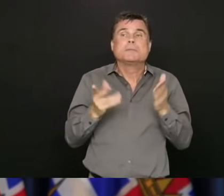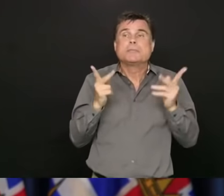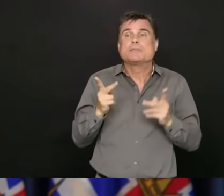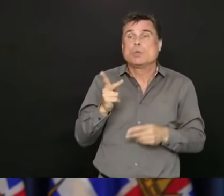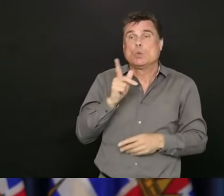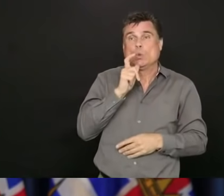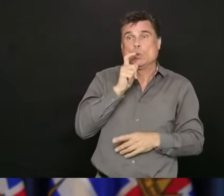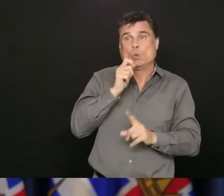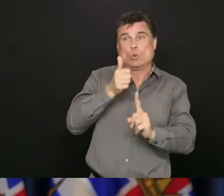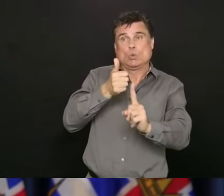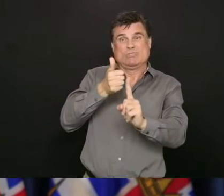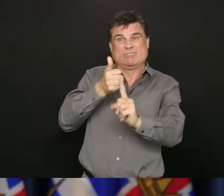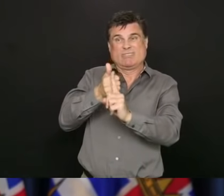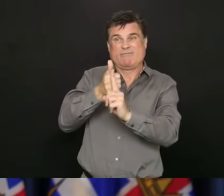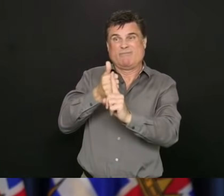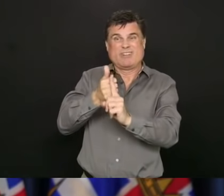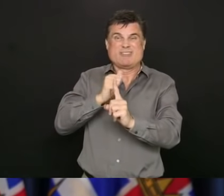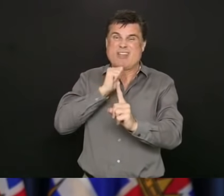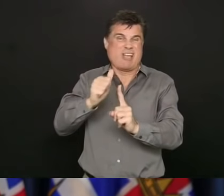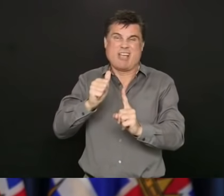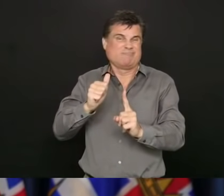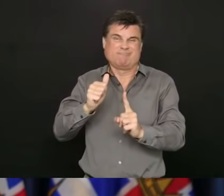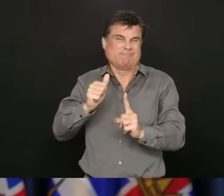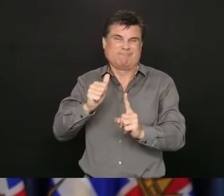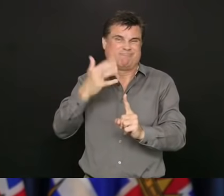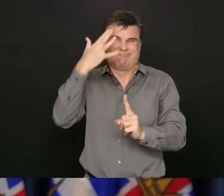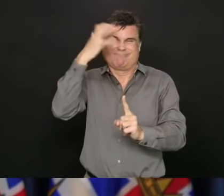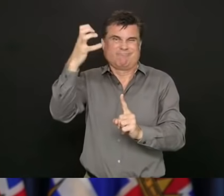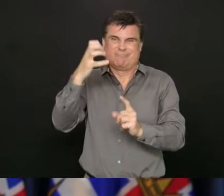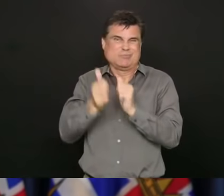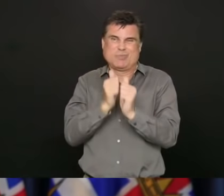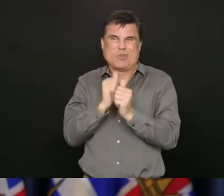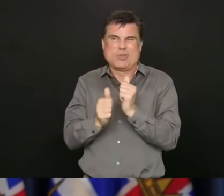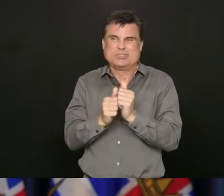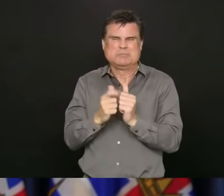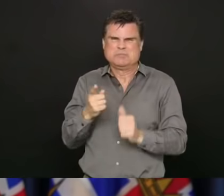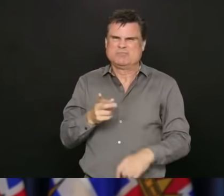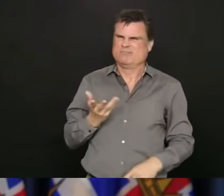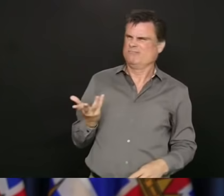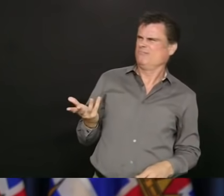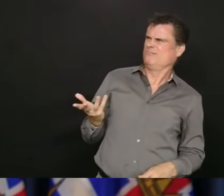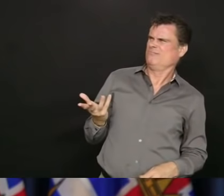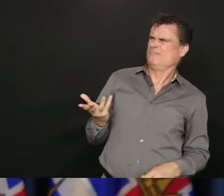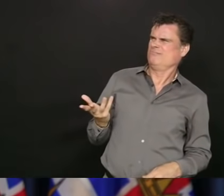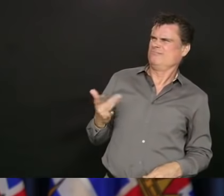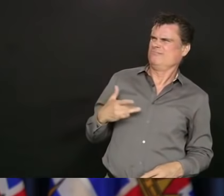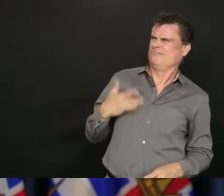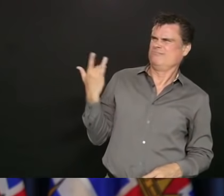get paid. I'll tell you that lacrosse players don't get paid that much. Hockey players